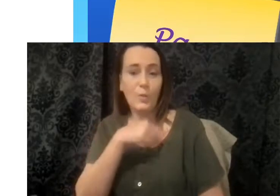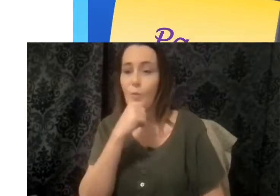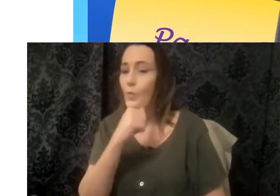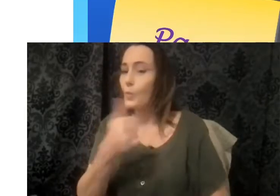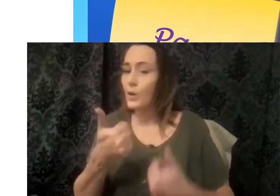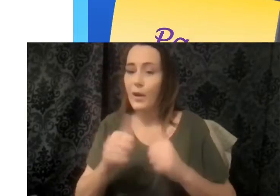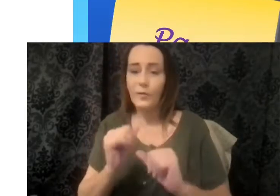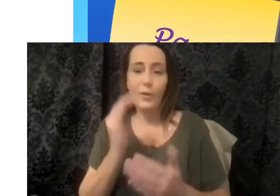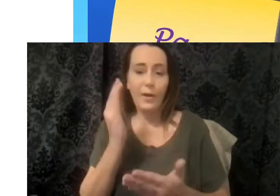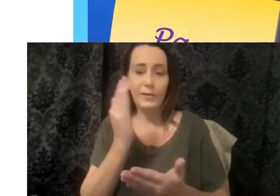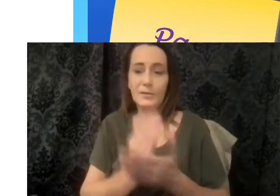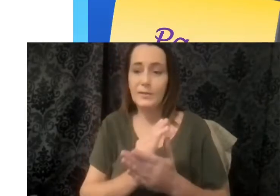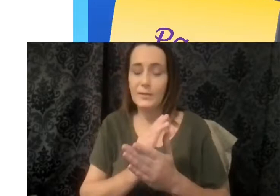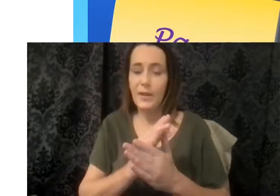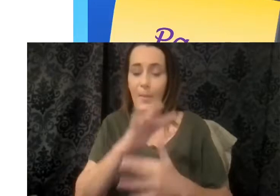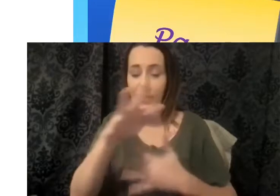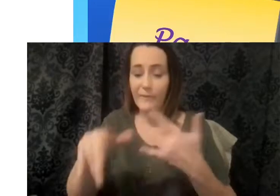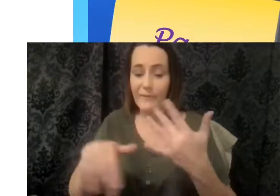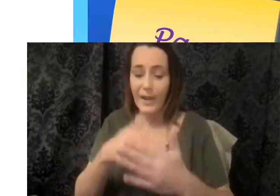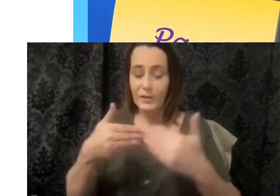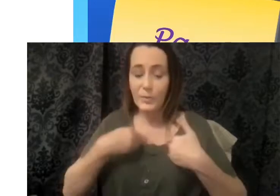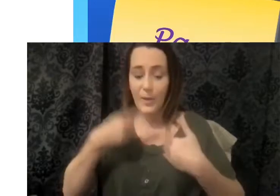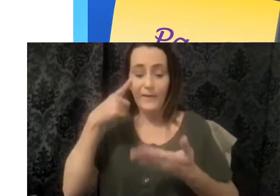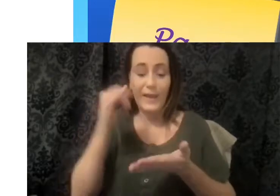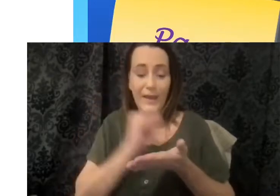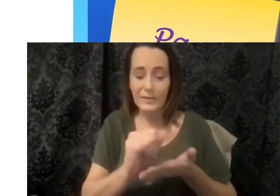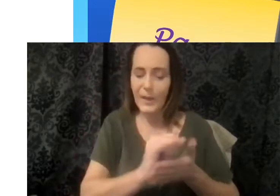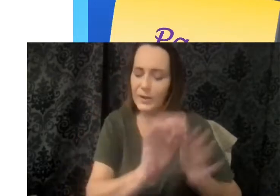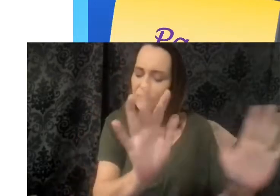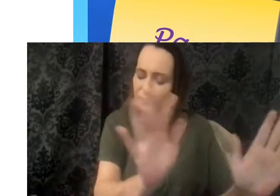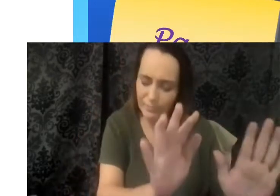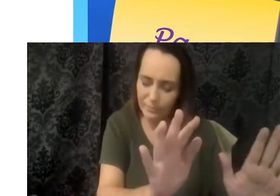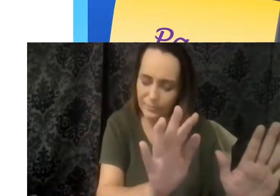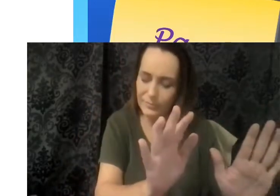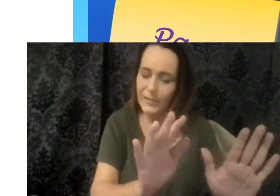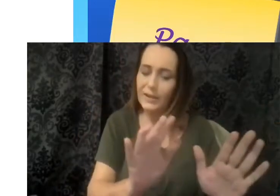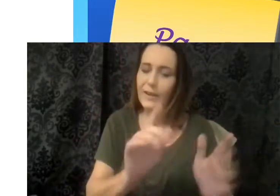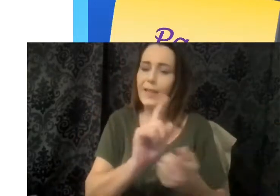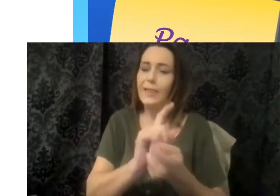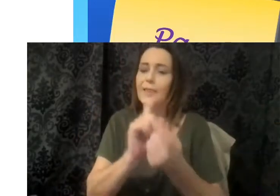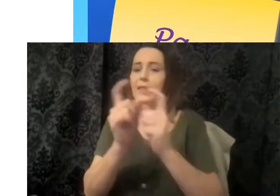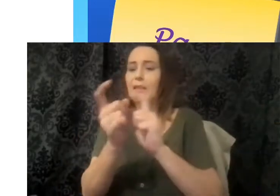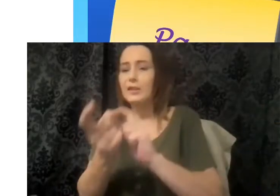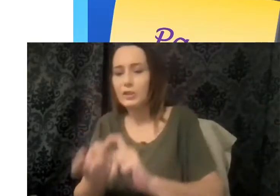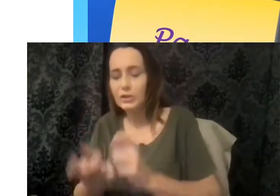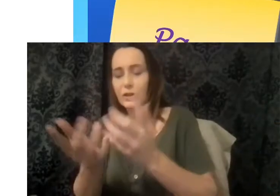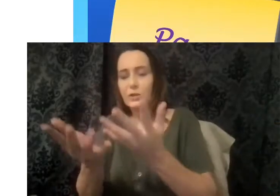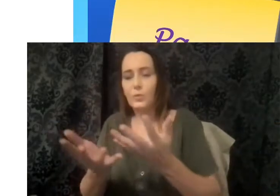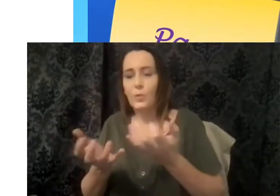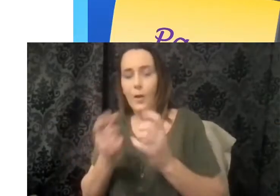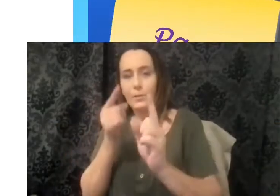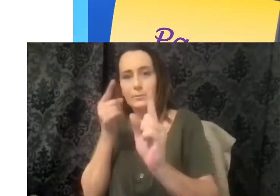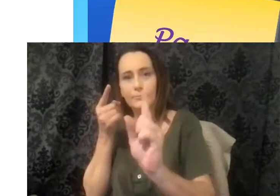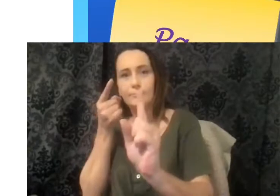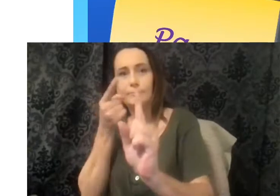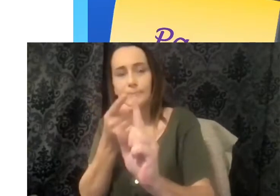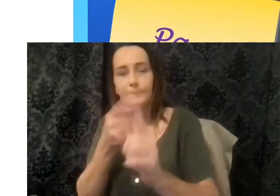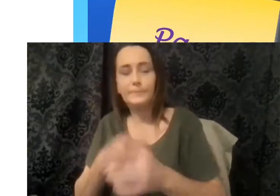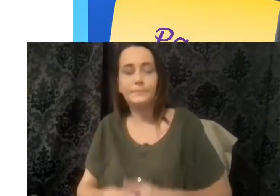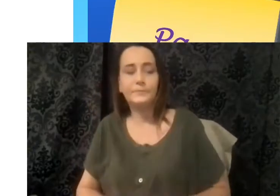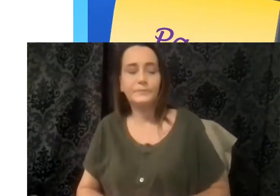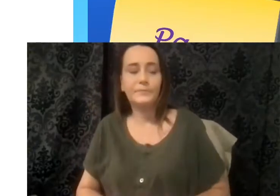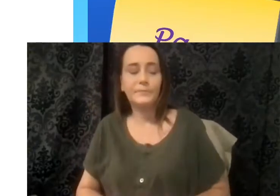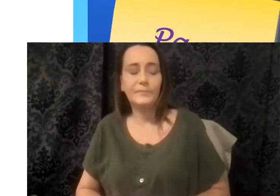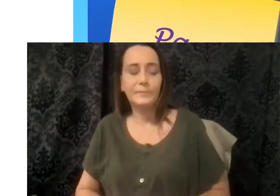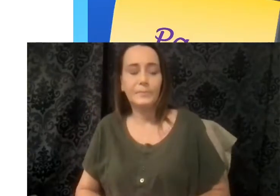having inspections. The change we want to make, the substantive change, is that rather than one